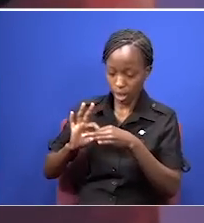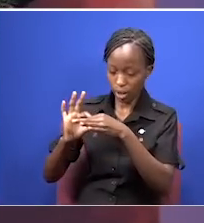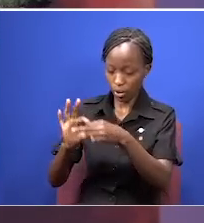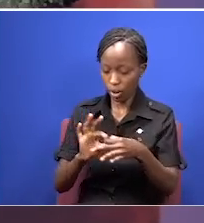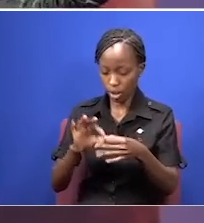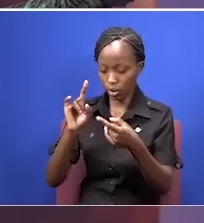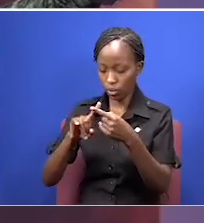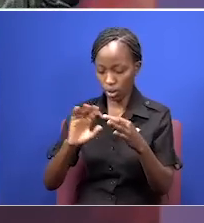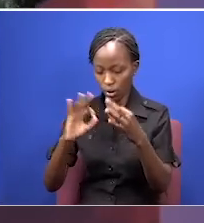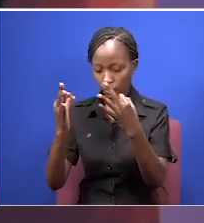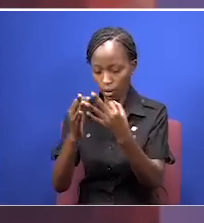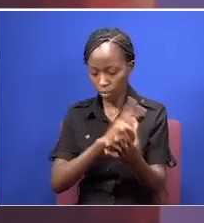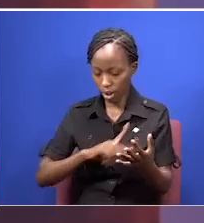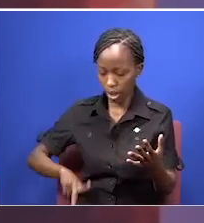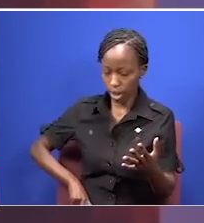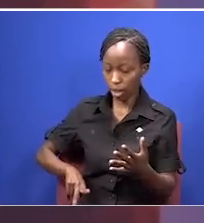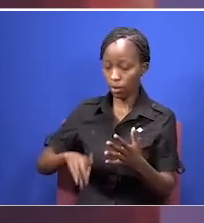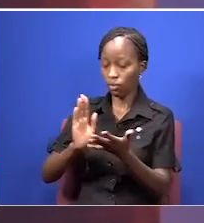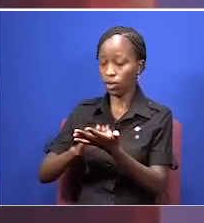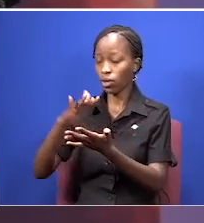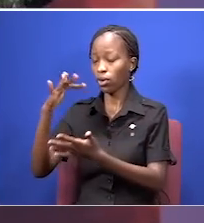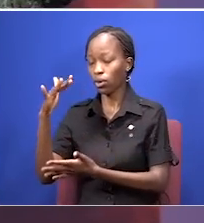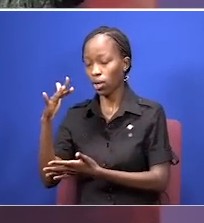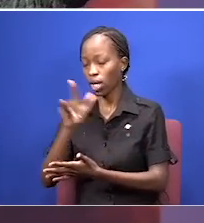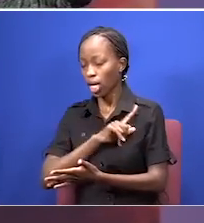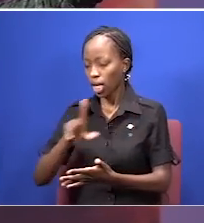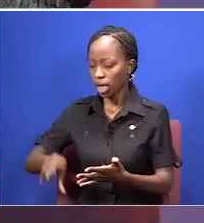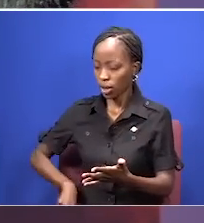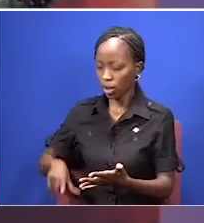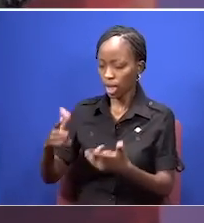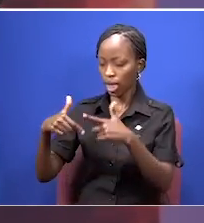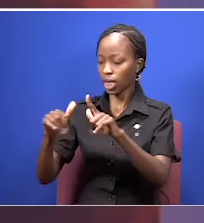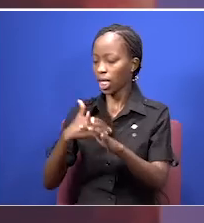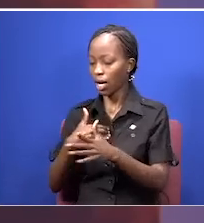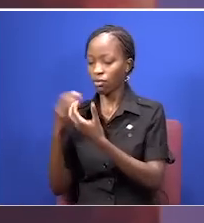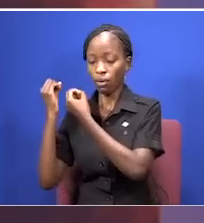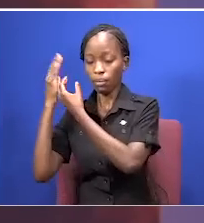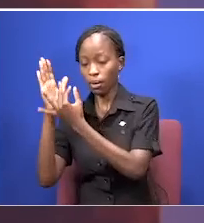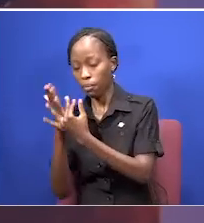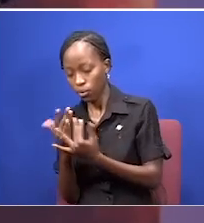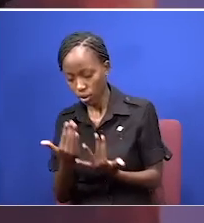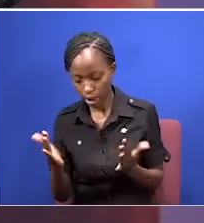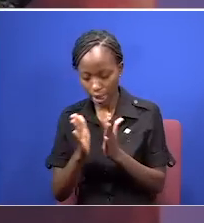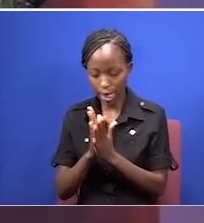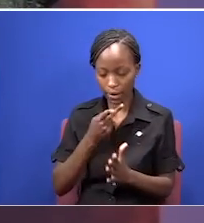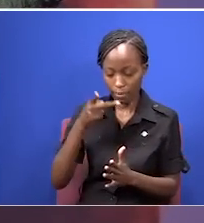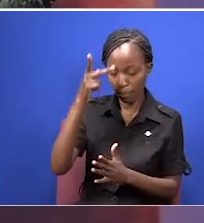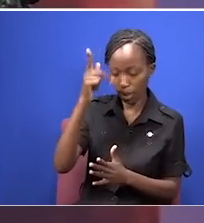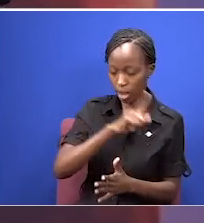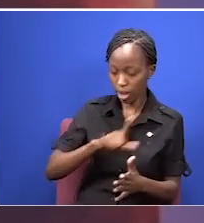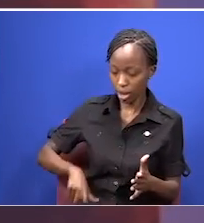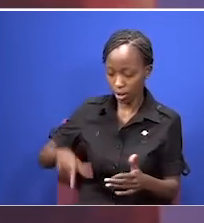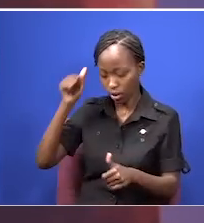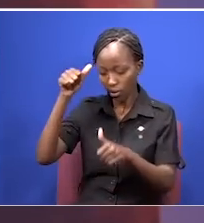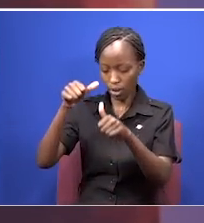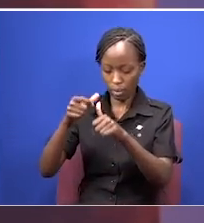king of glory may there be obedience in the family between the children and the parents of father lord remind us on how we